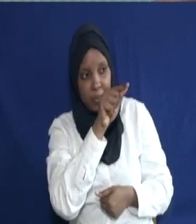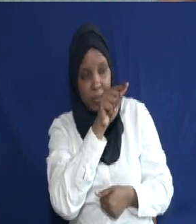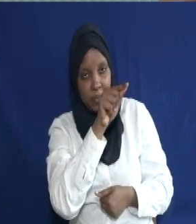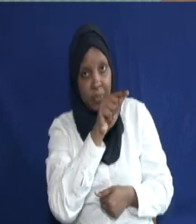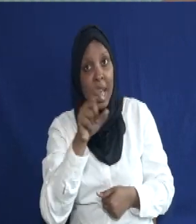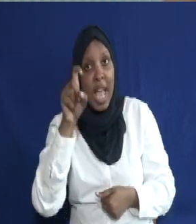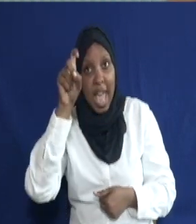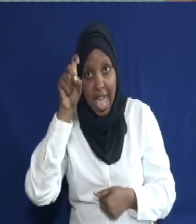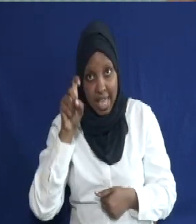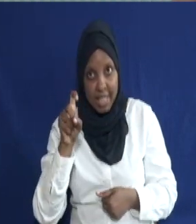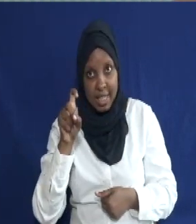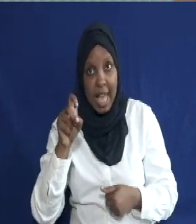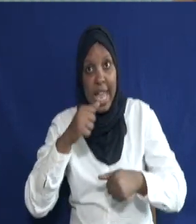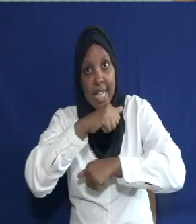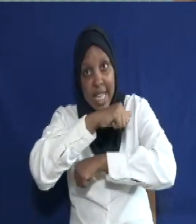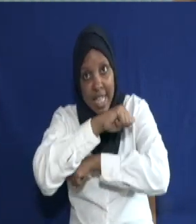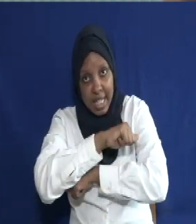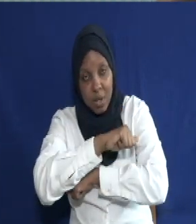is equal to